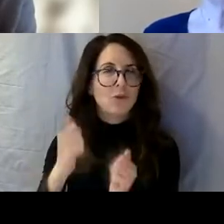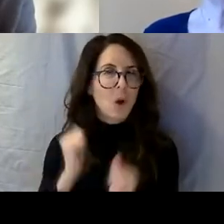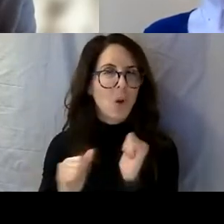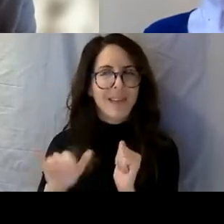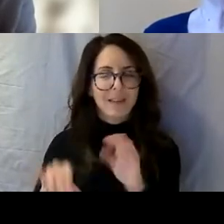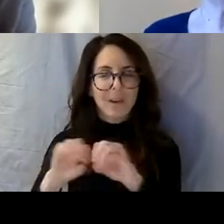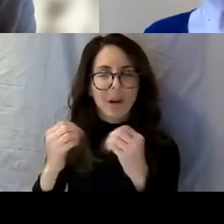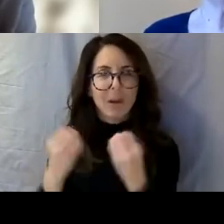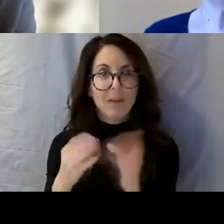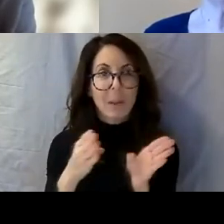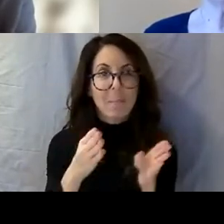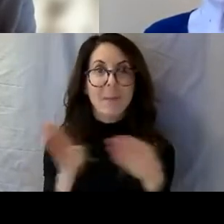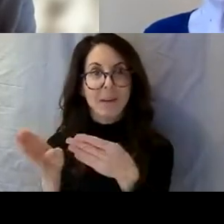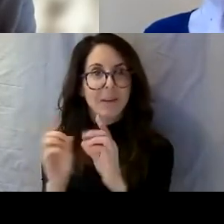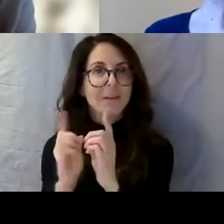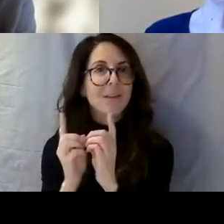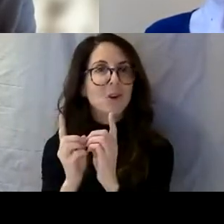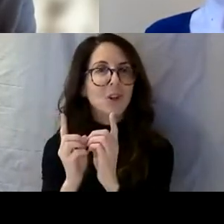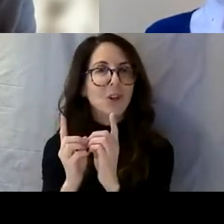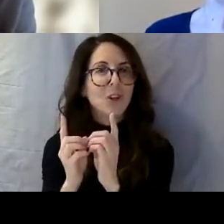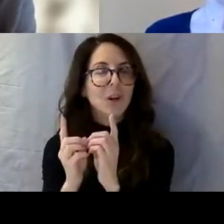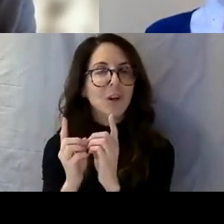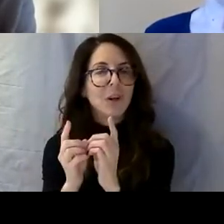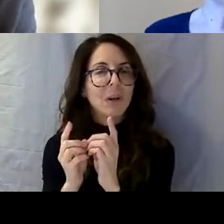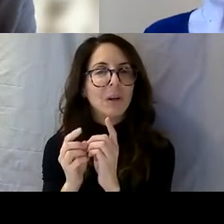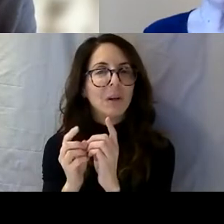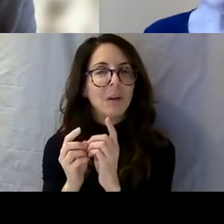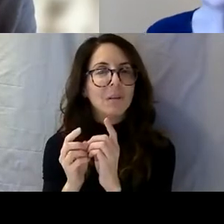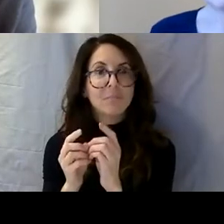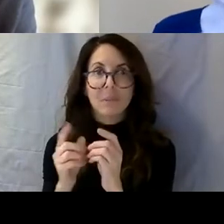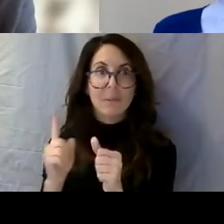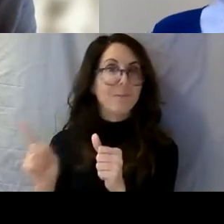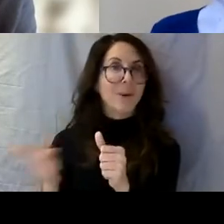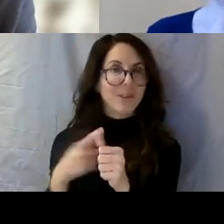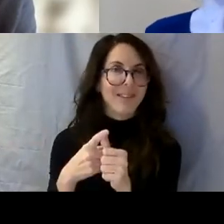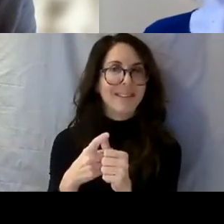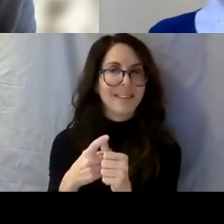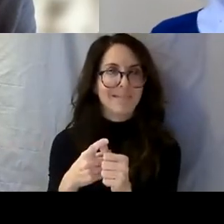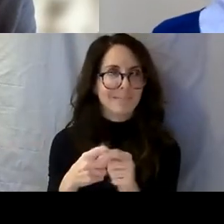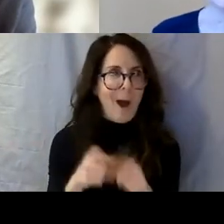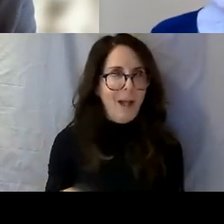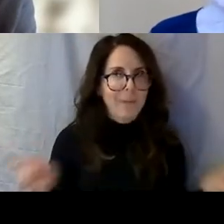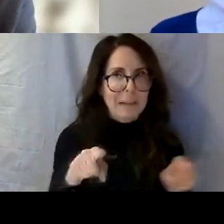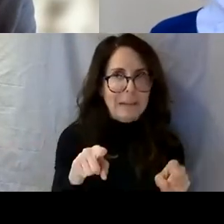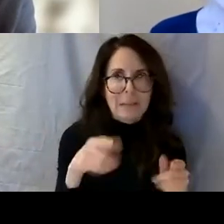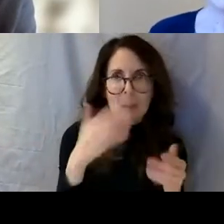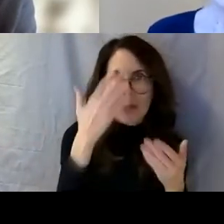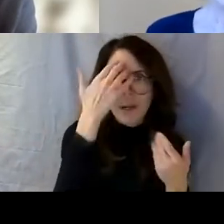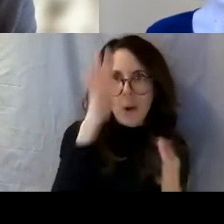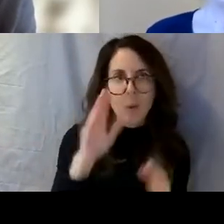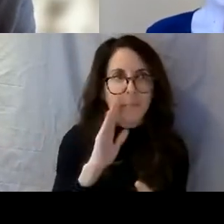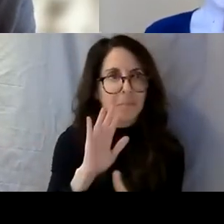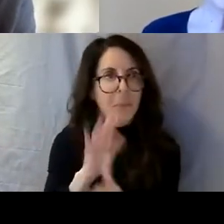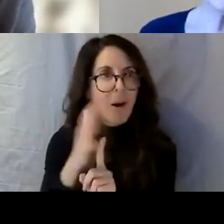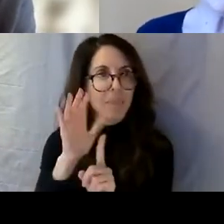that pivoted to digital before most of us even knew it was going to be a thing.